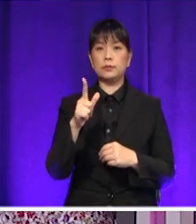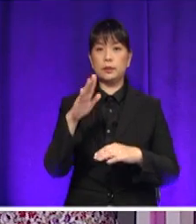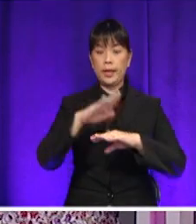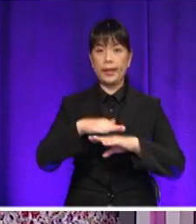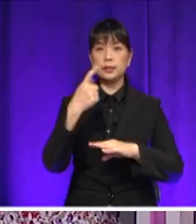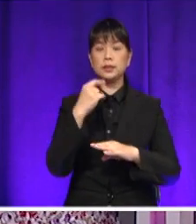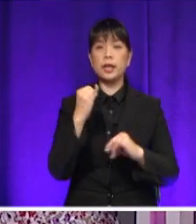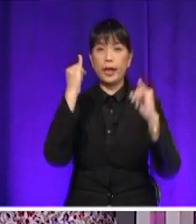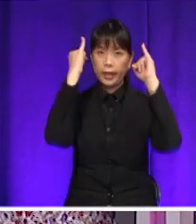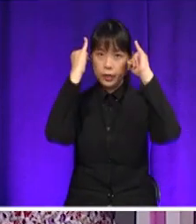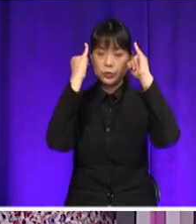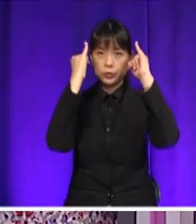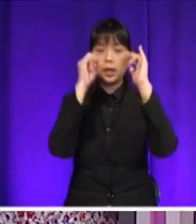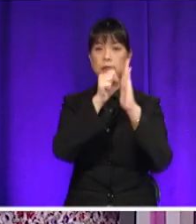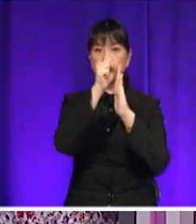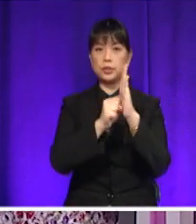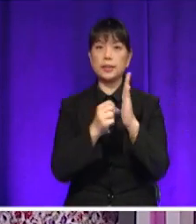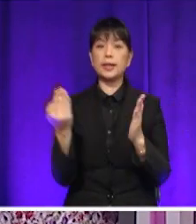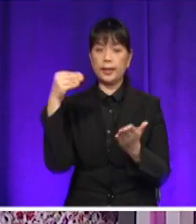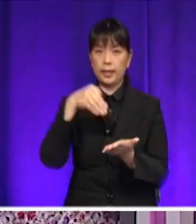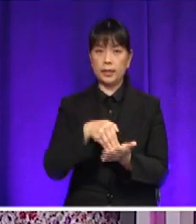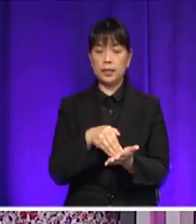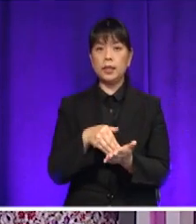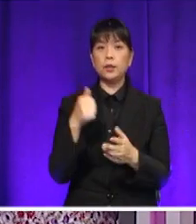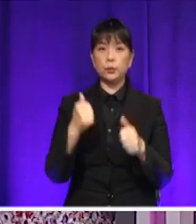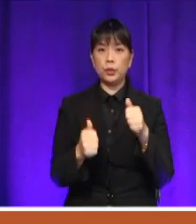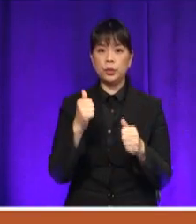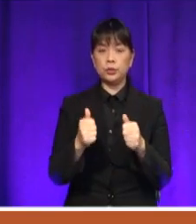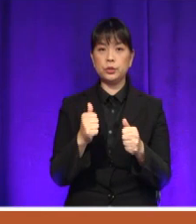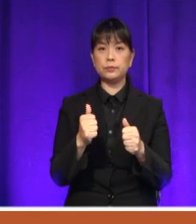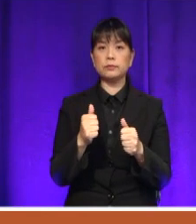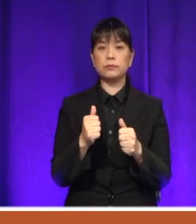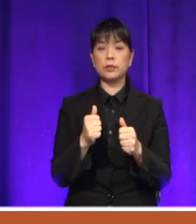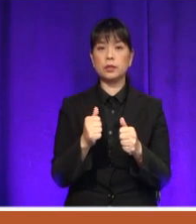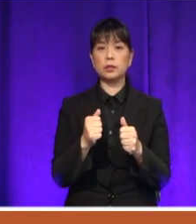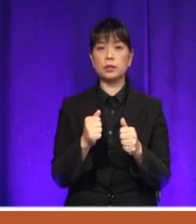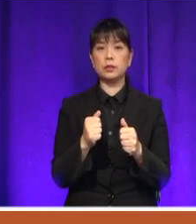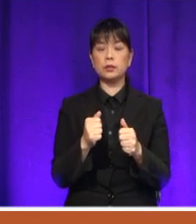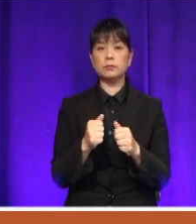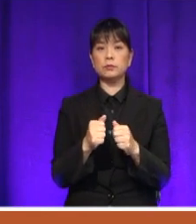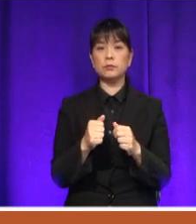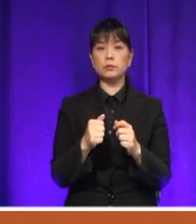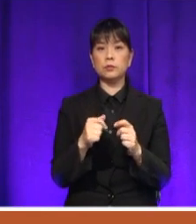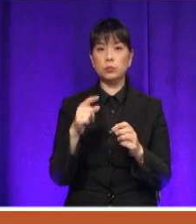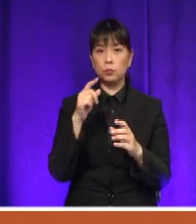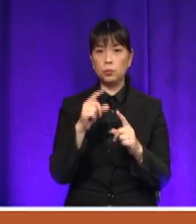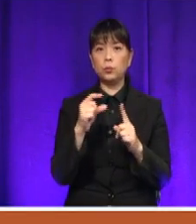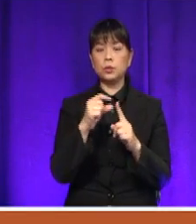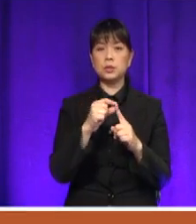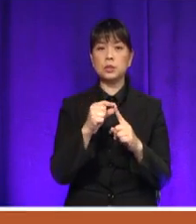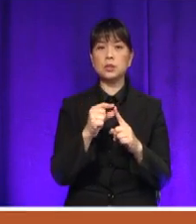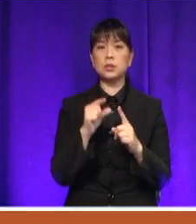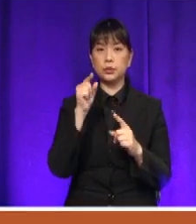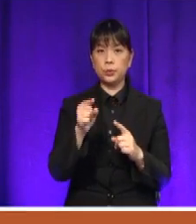for you. Which words from the instruction would you highlight? Either you can underline